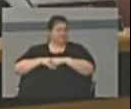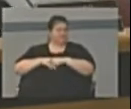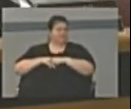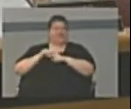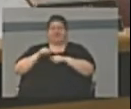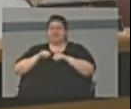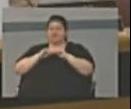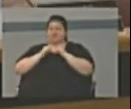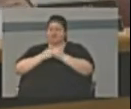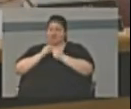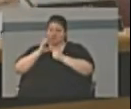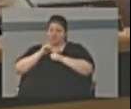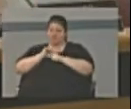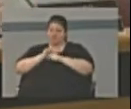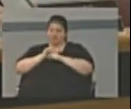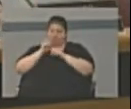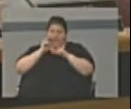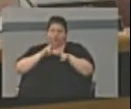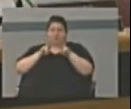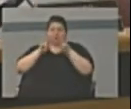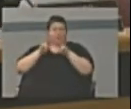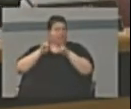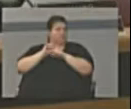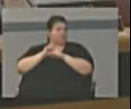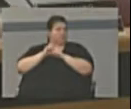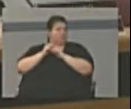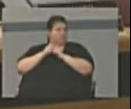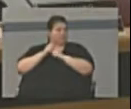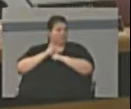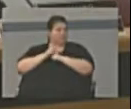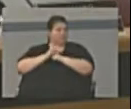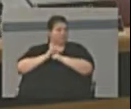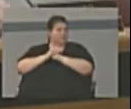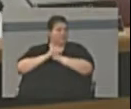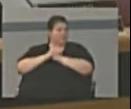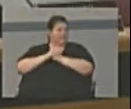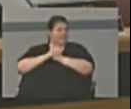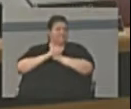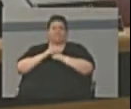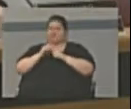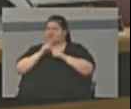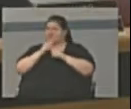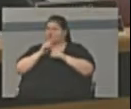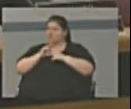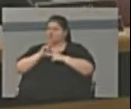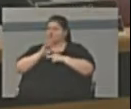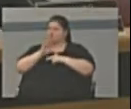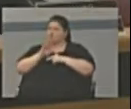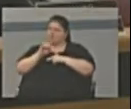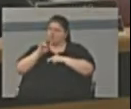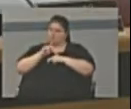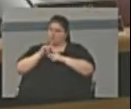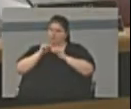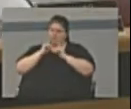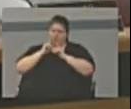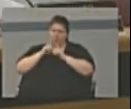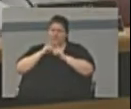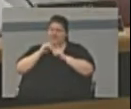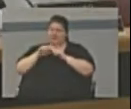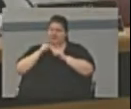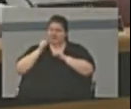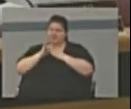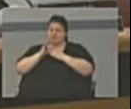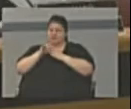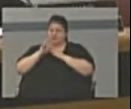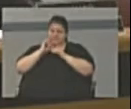you and the council and moving these goals as well as many others that you all have established. And you all have been a great partner. We appreciate